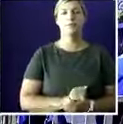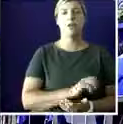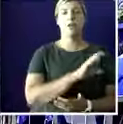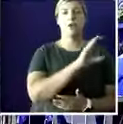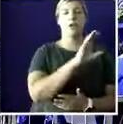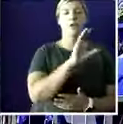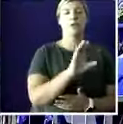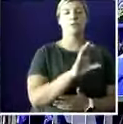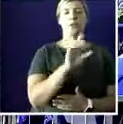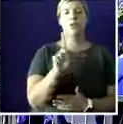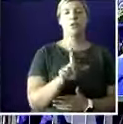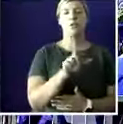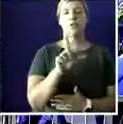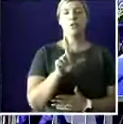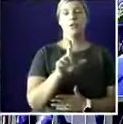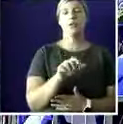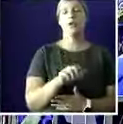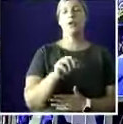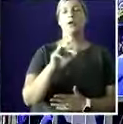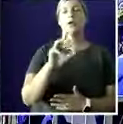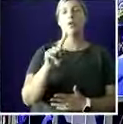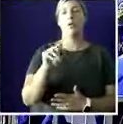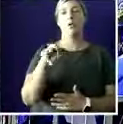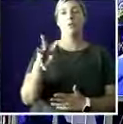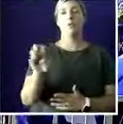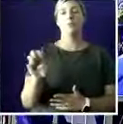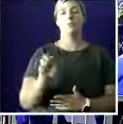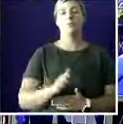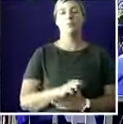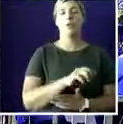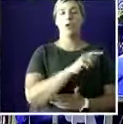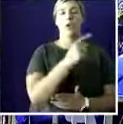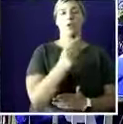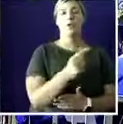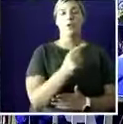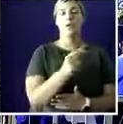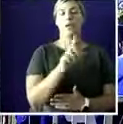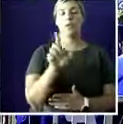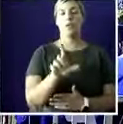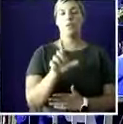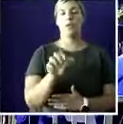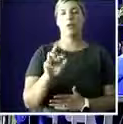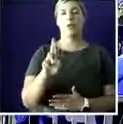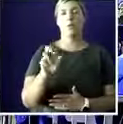Kristen Ruth Lowe. Grant Raymond Lisick.